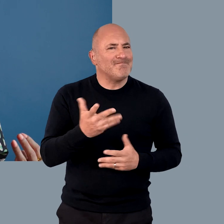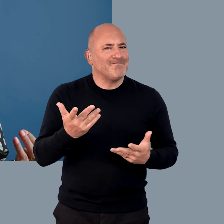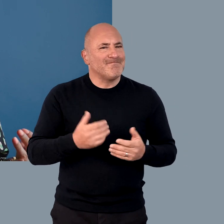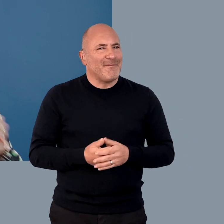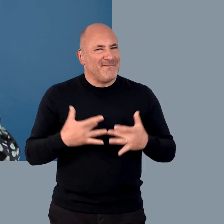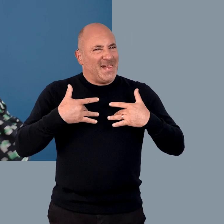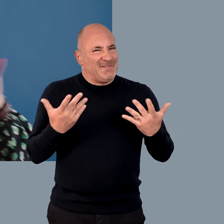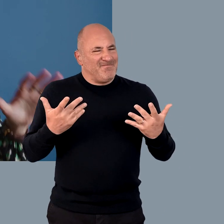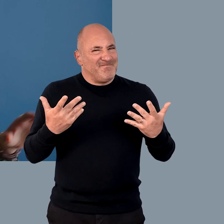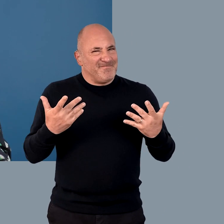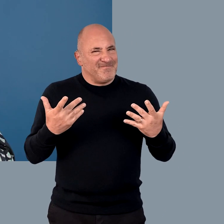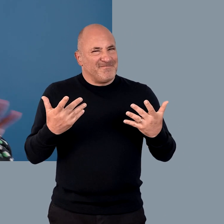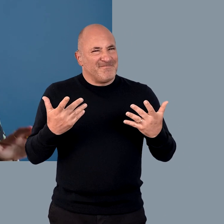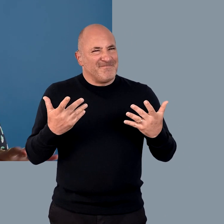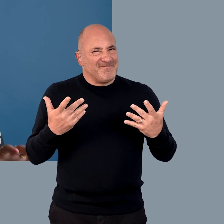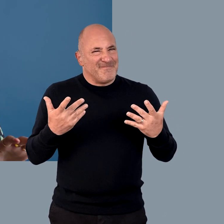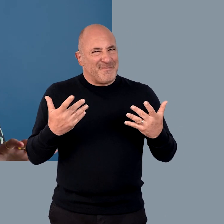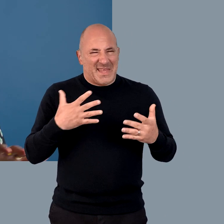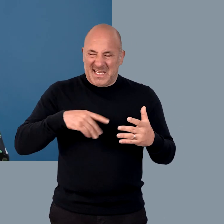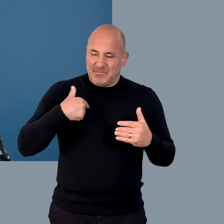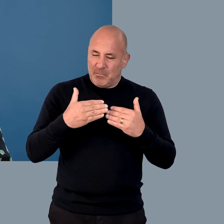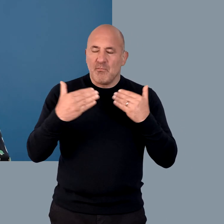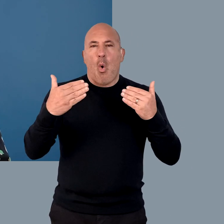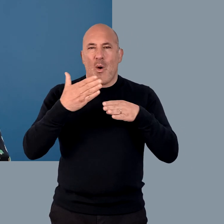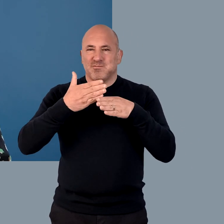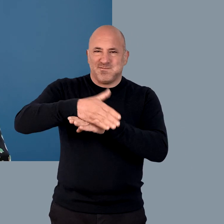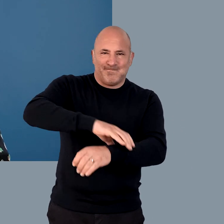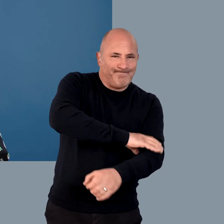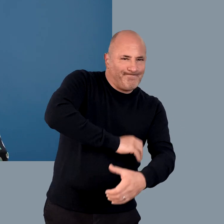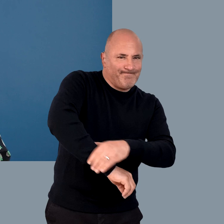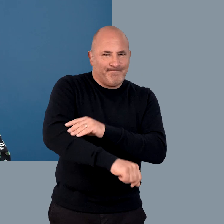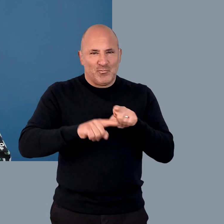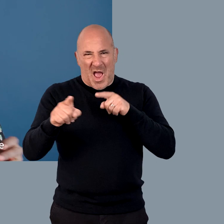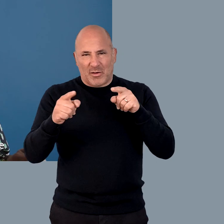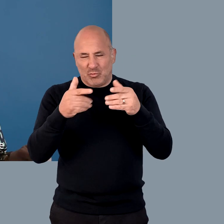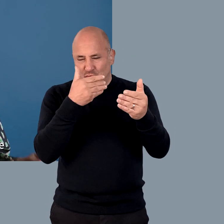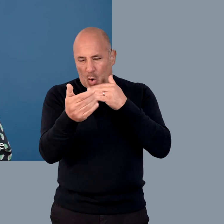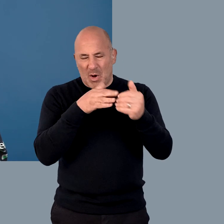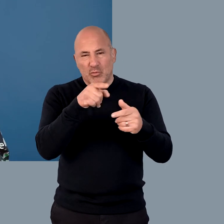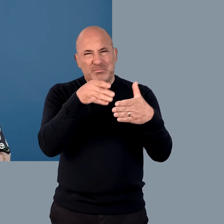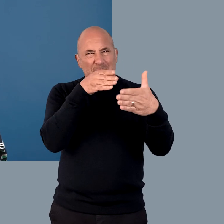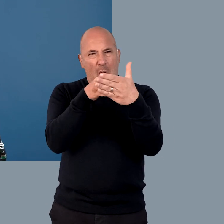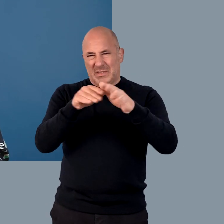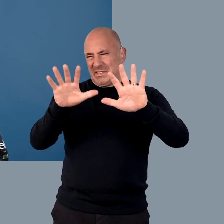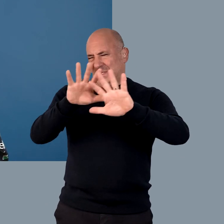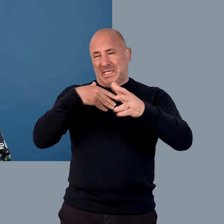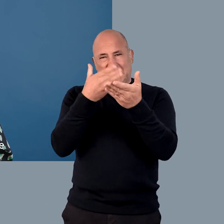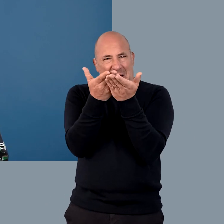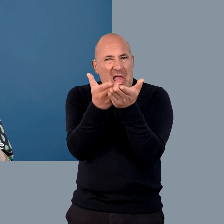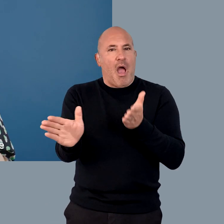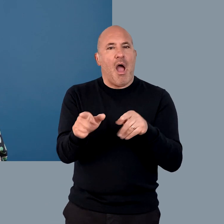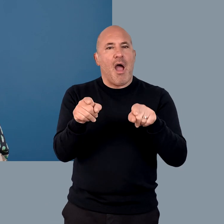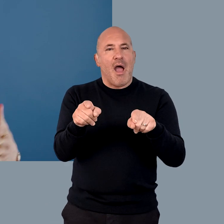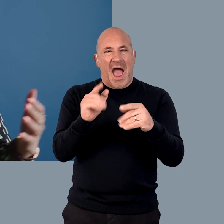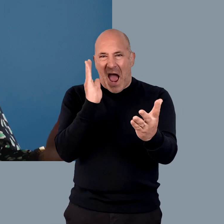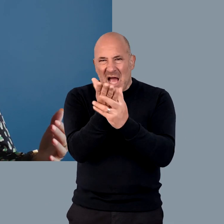outcomes are a bit opaque in a way. And so it felt like there was a lot of work that needed to be done to kind of break